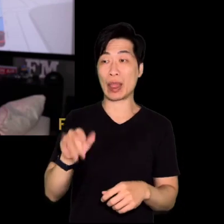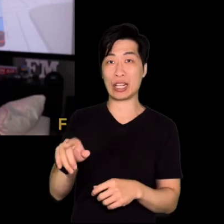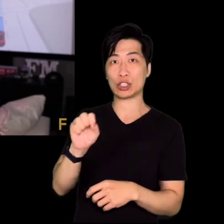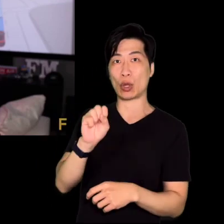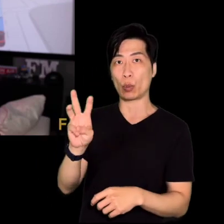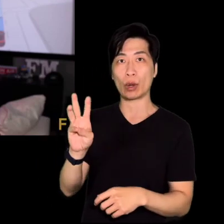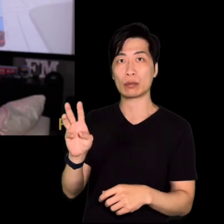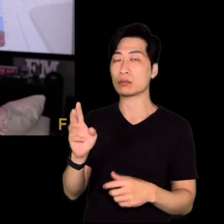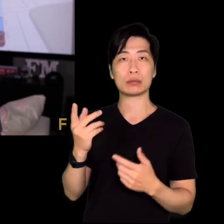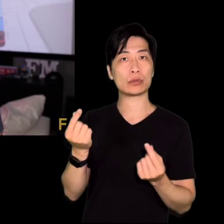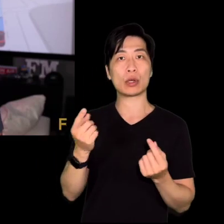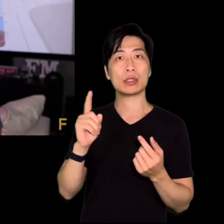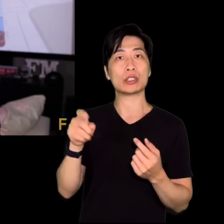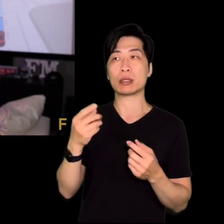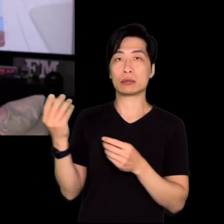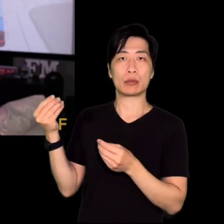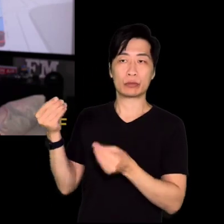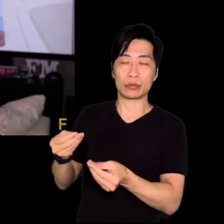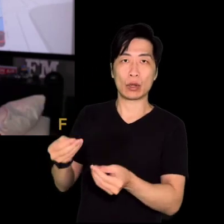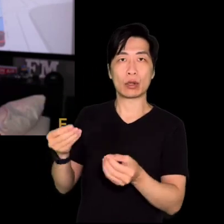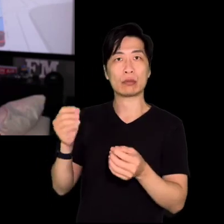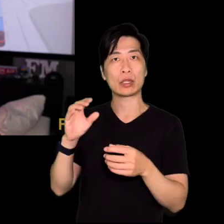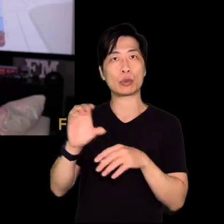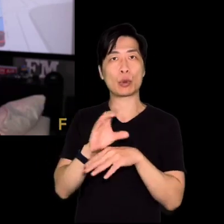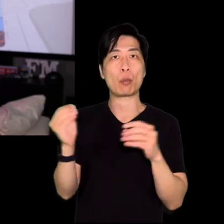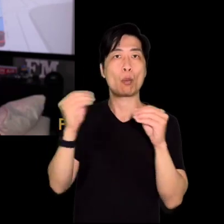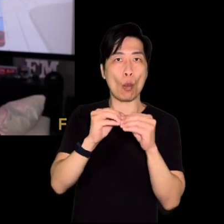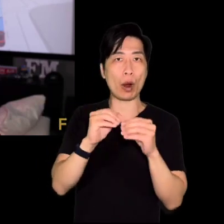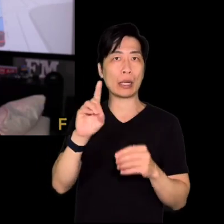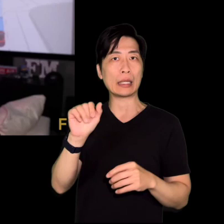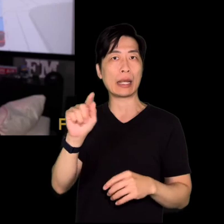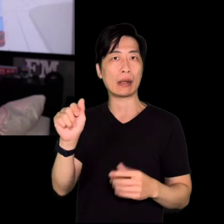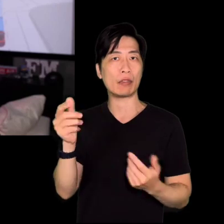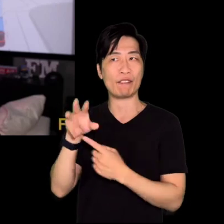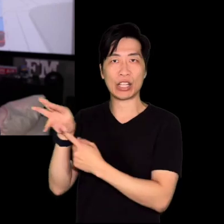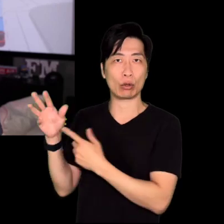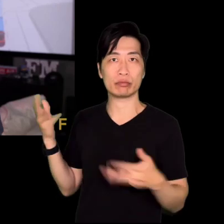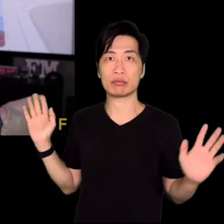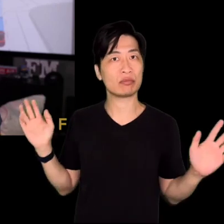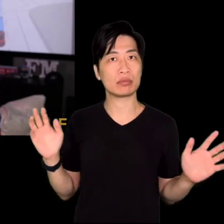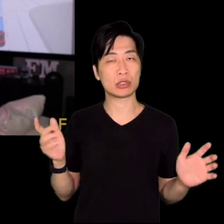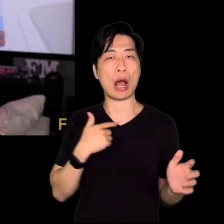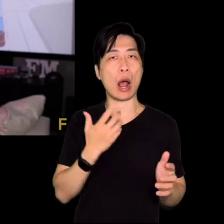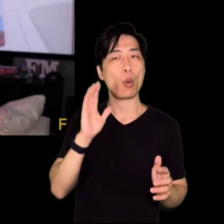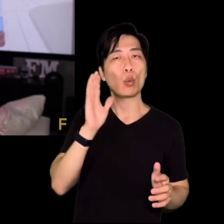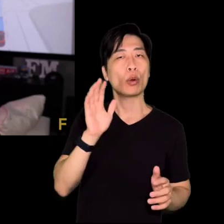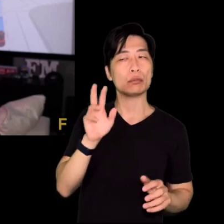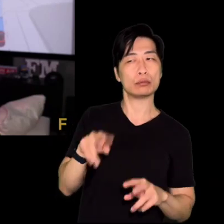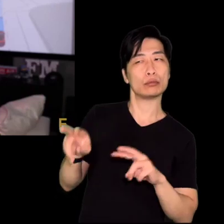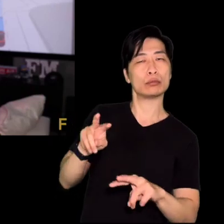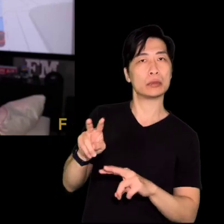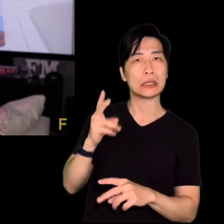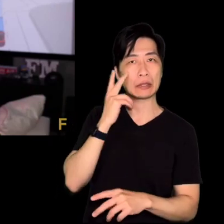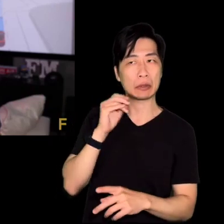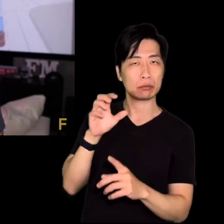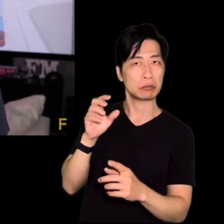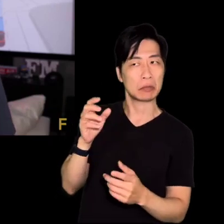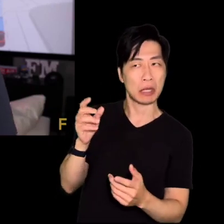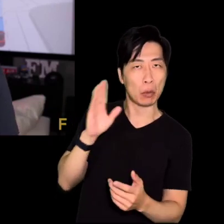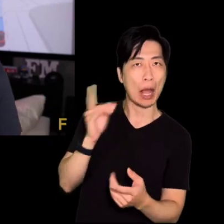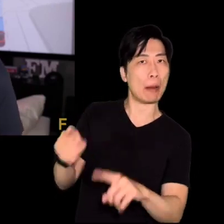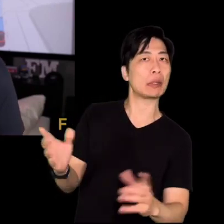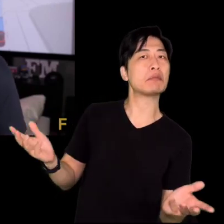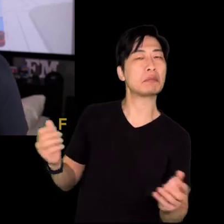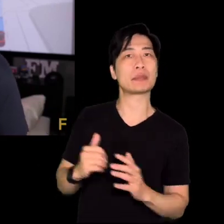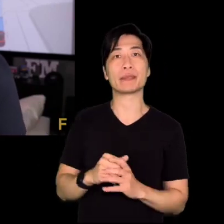year to year, as it pertains to the software, because all they have to do is just take the data, dump it into the computer, and the computer will just figure it out, right? That's one of the things